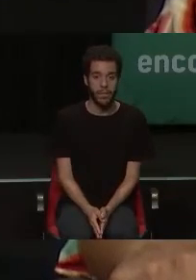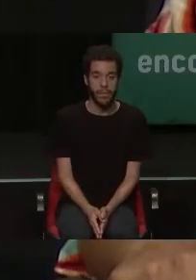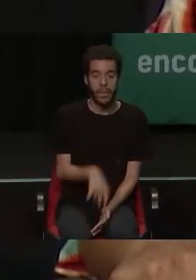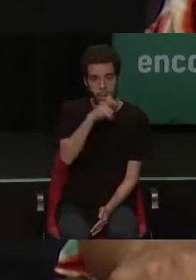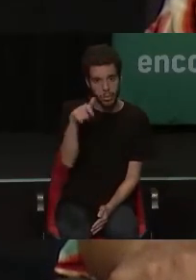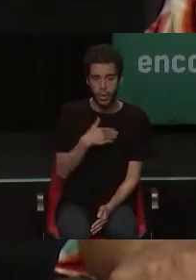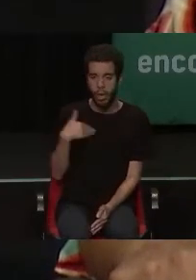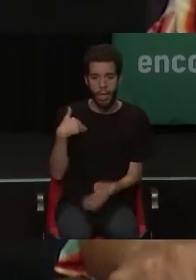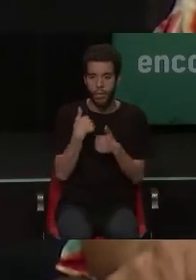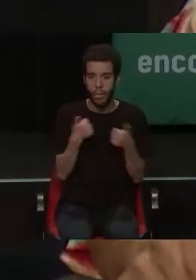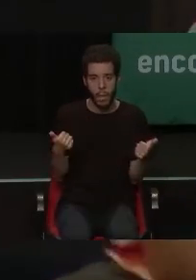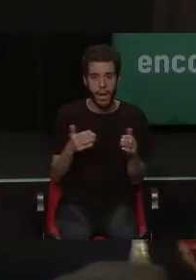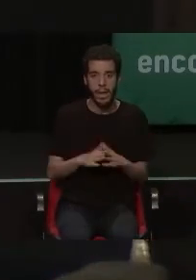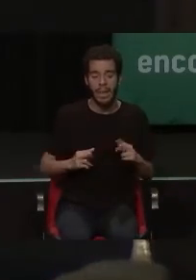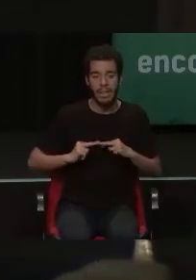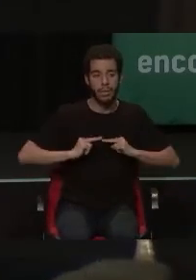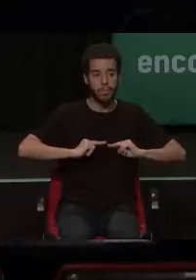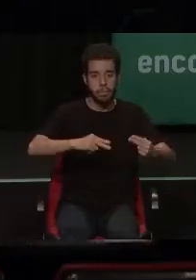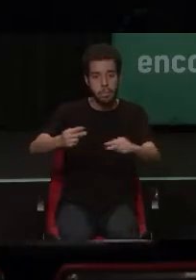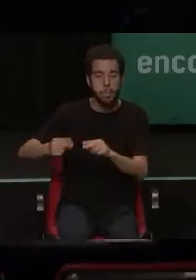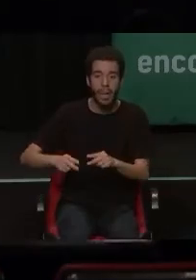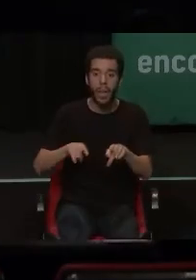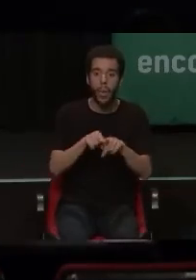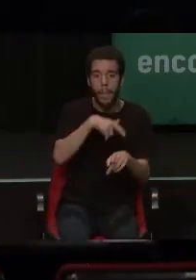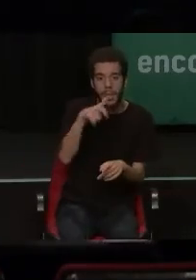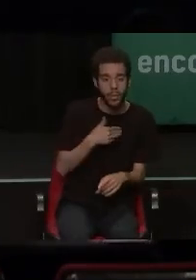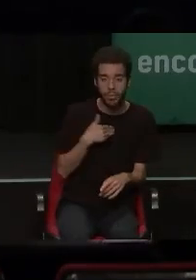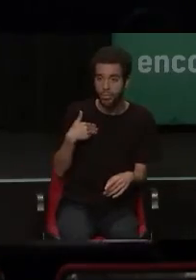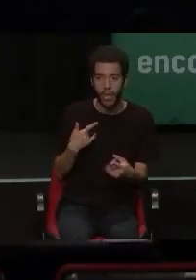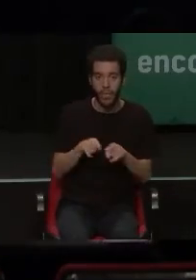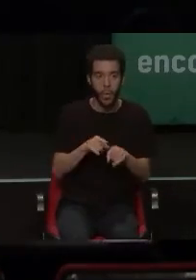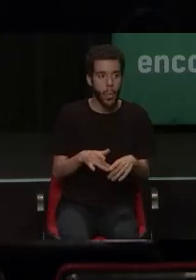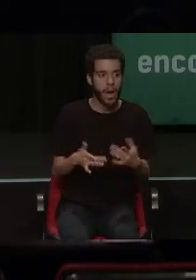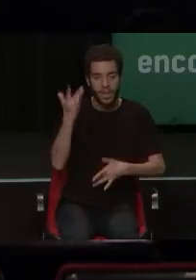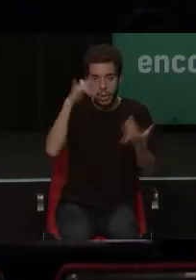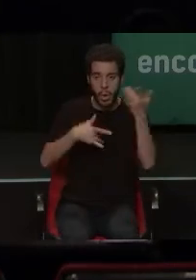People are healthy. This transmission was in healthy people.